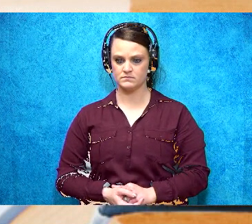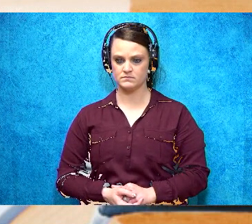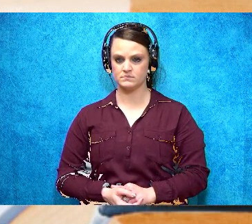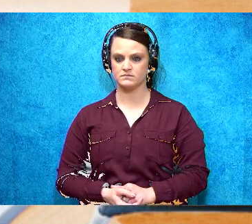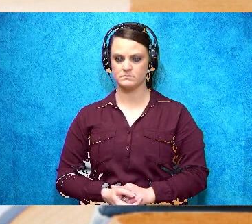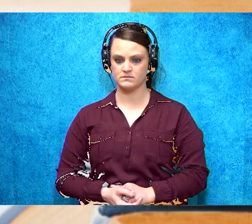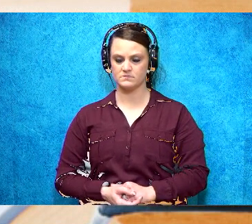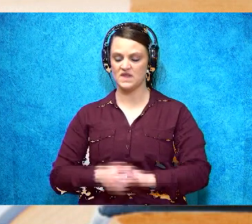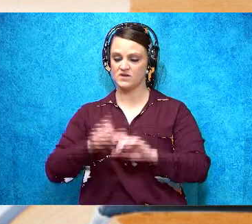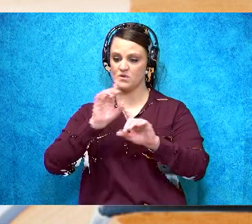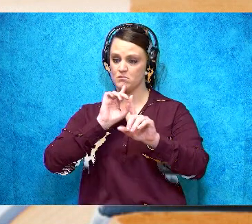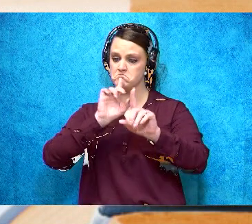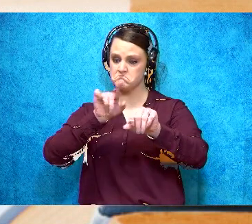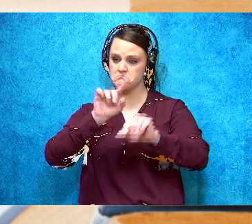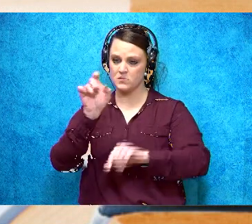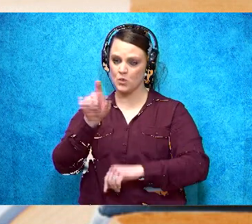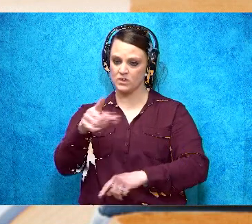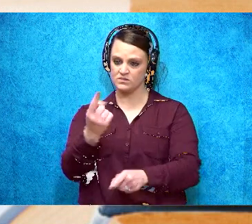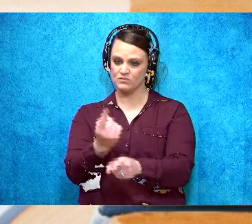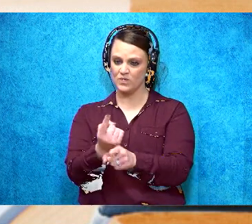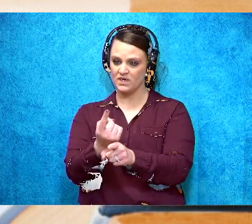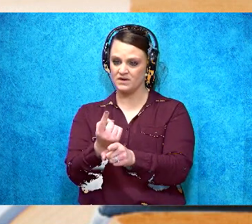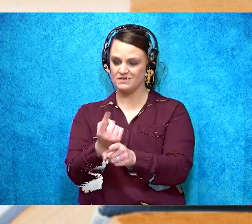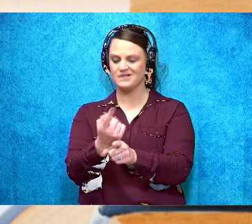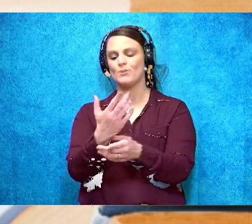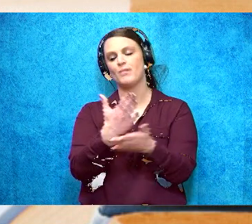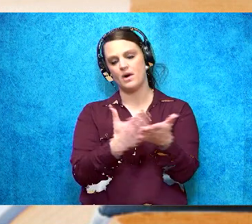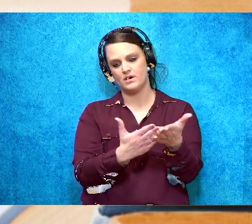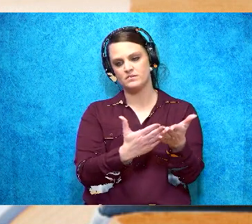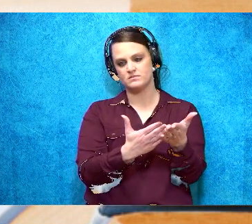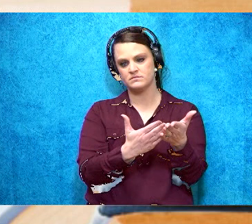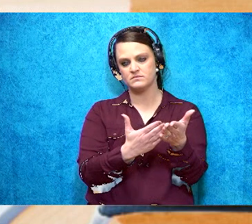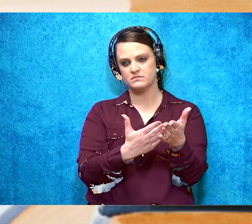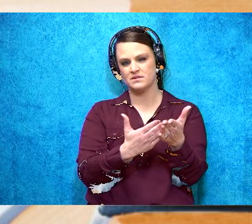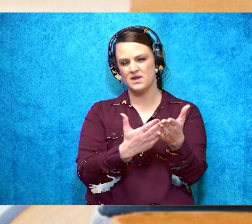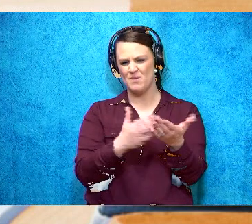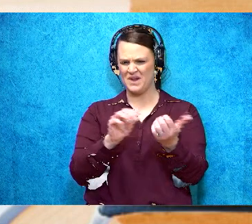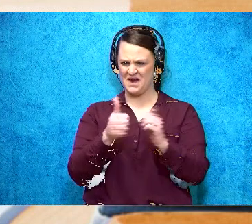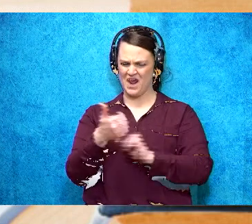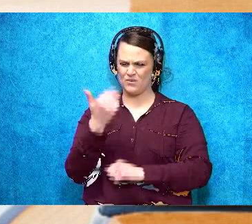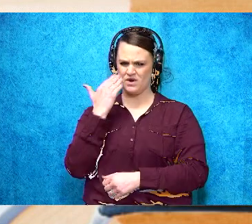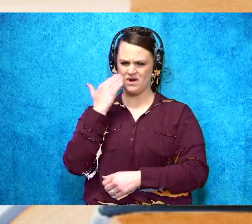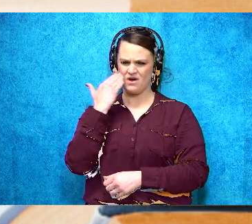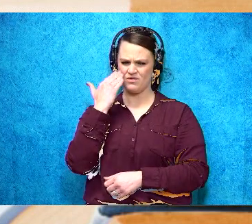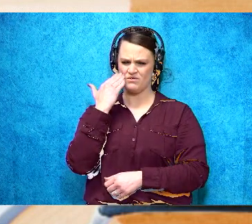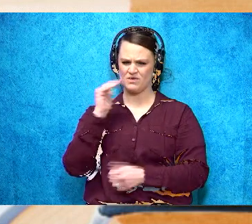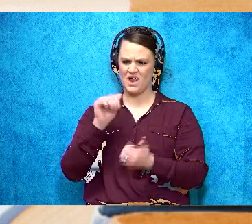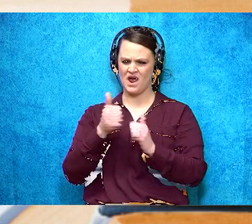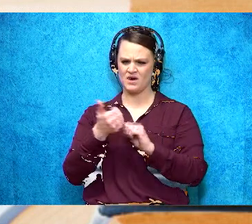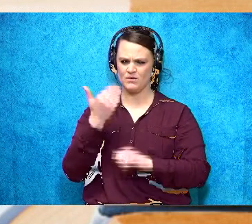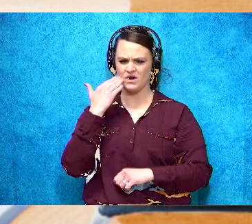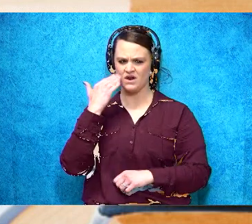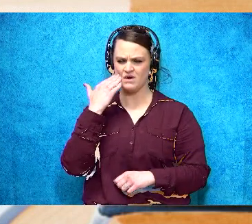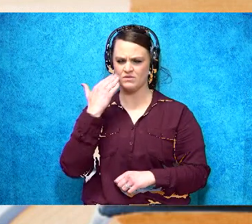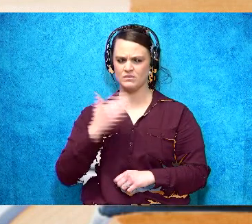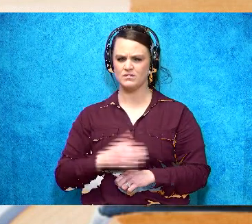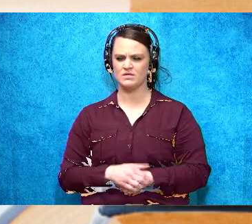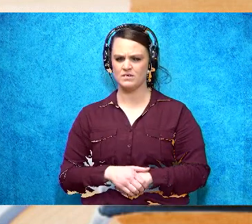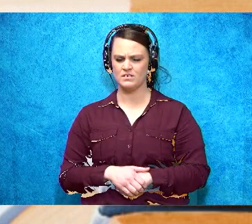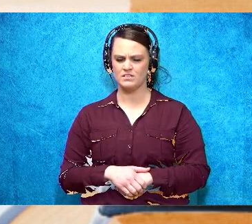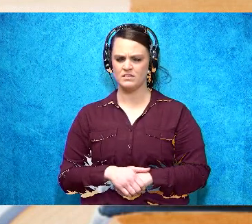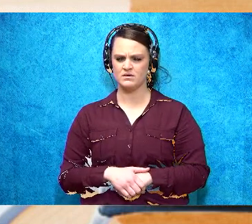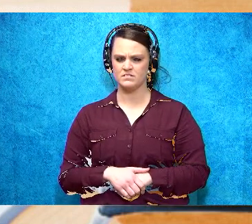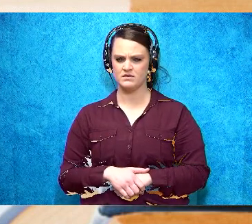That answers the question partly. But I need to know, how do I know this? That's the second part of the question. How do I know